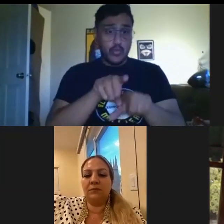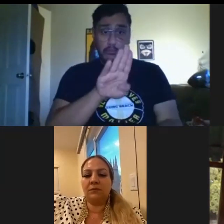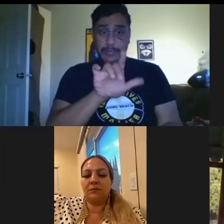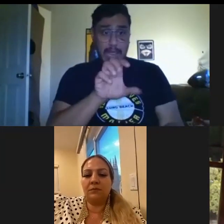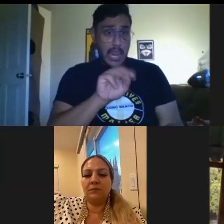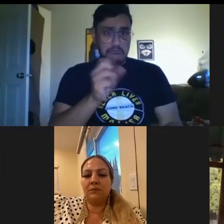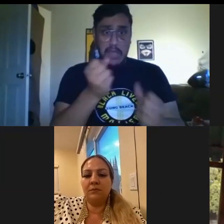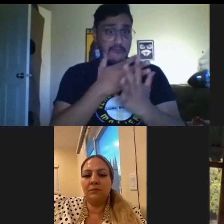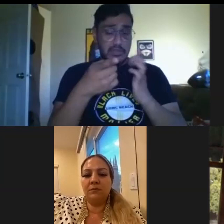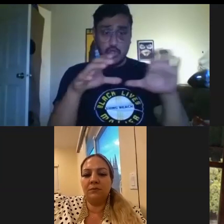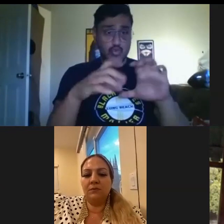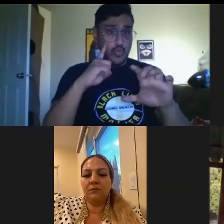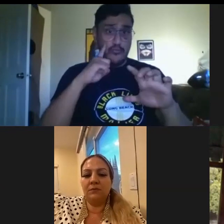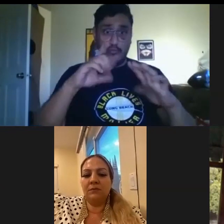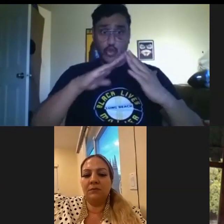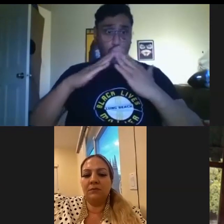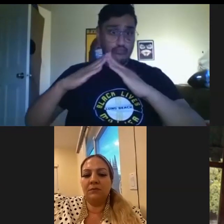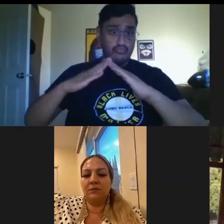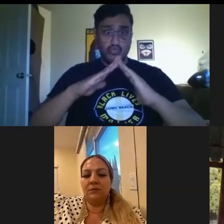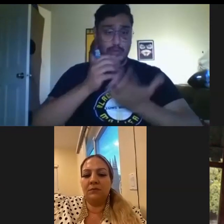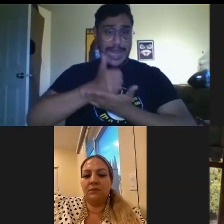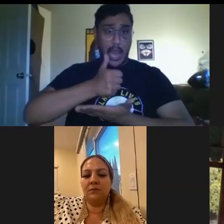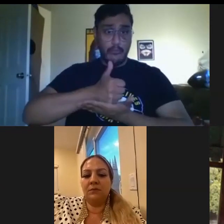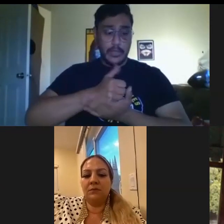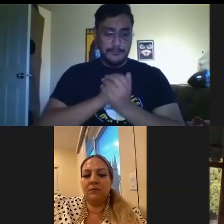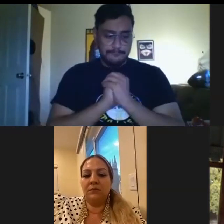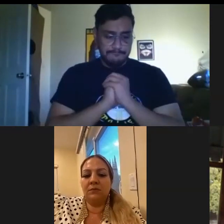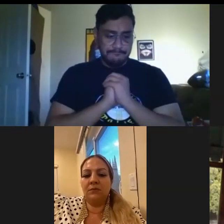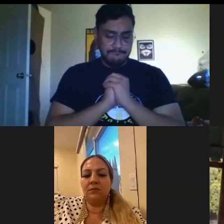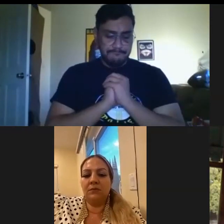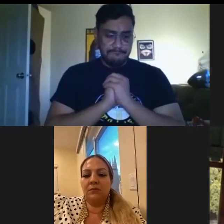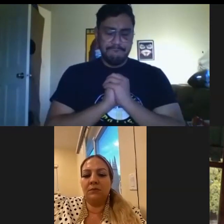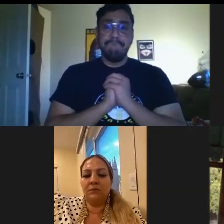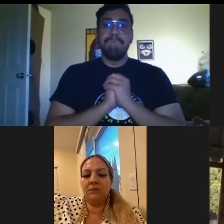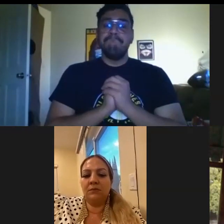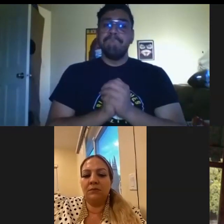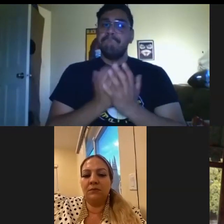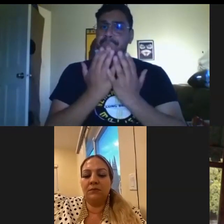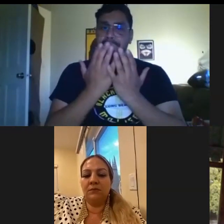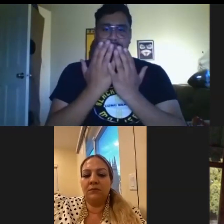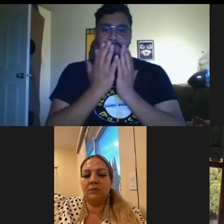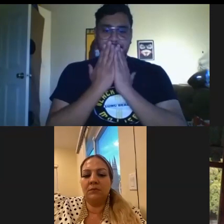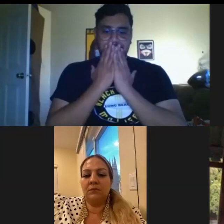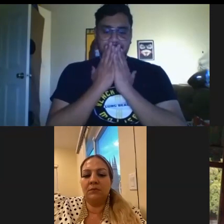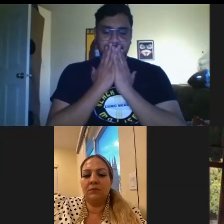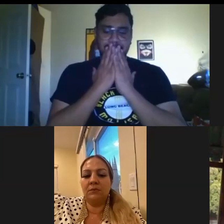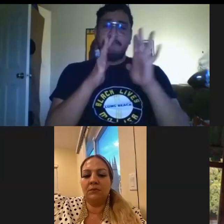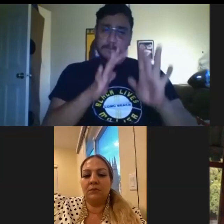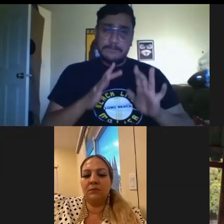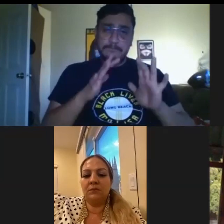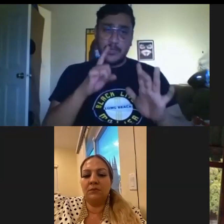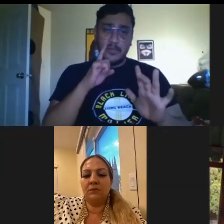community. And let me extend my heartfelt condolences to Mrs. Fazia and the loss of her